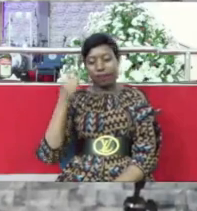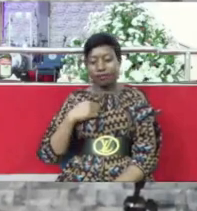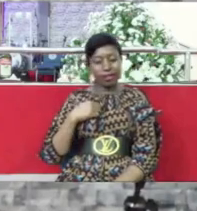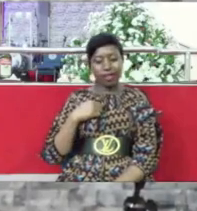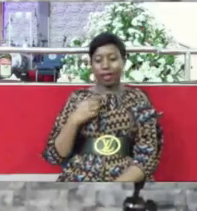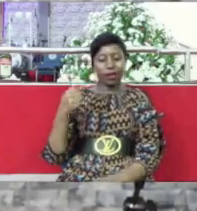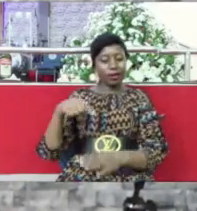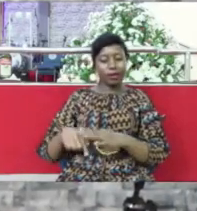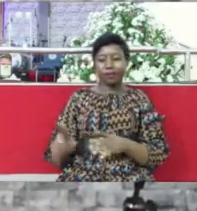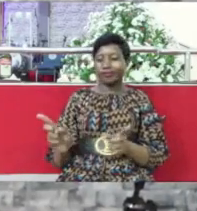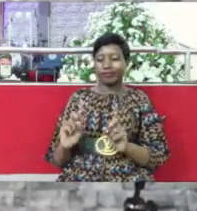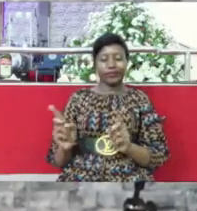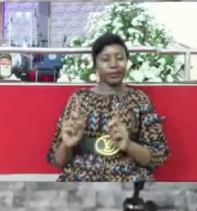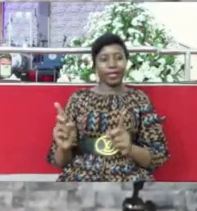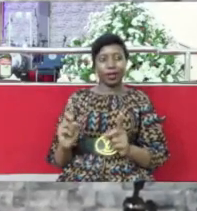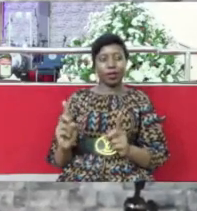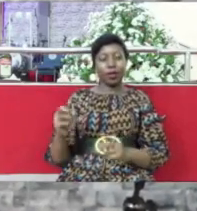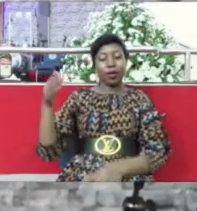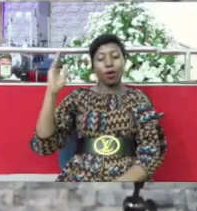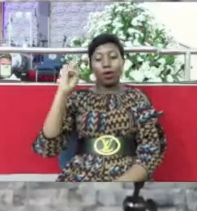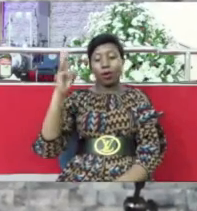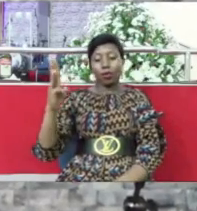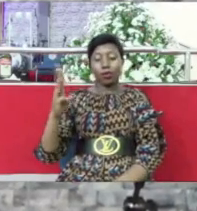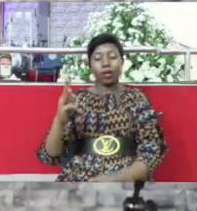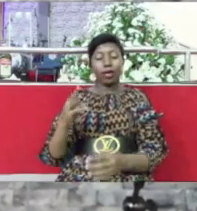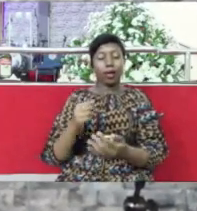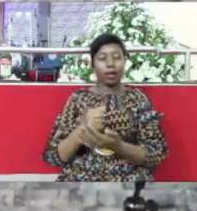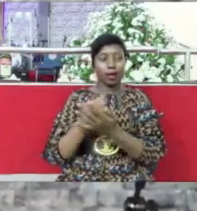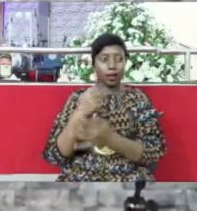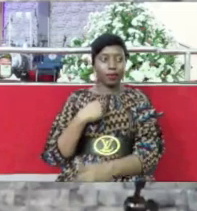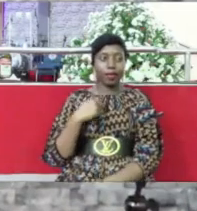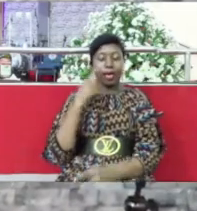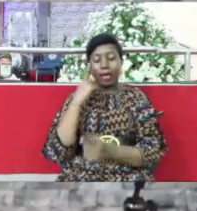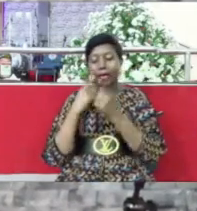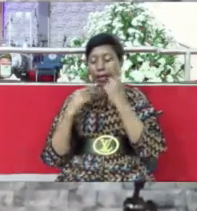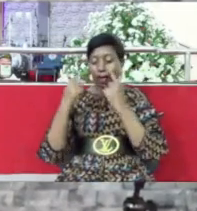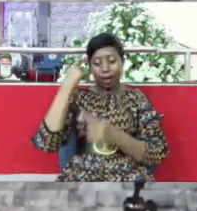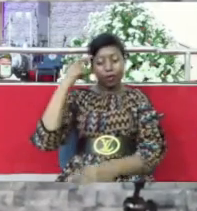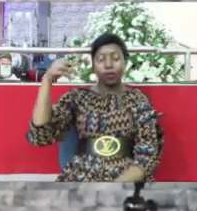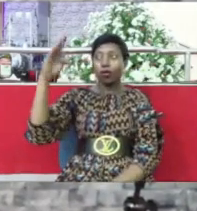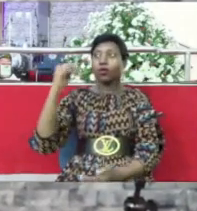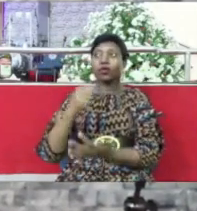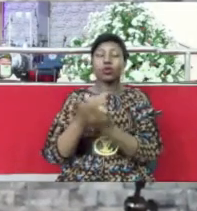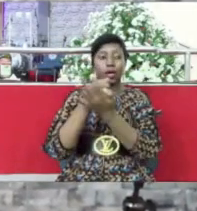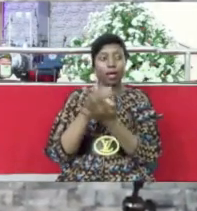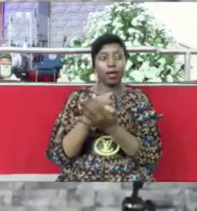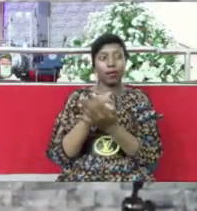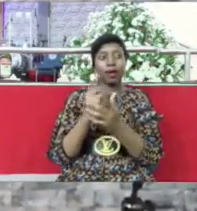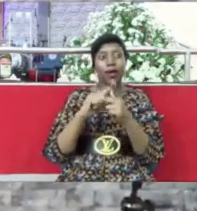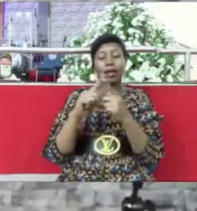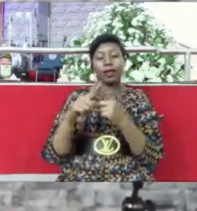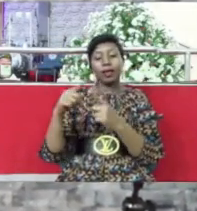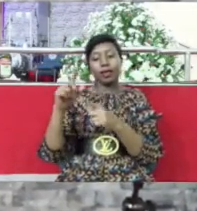sink. I have seen God. Nimemwona Mungu. He will uphold me. Atanishikilia. And he cries out, Lord, help me. Akaita Mungu nisaidie. And the Lord says, yes, I will. Na